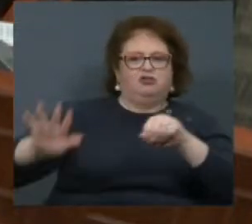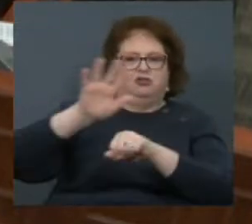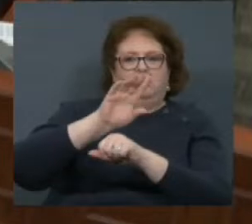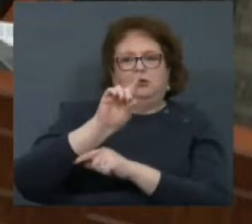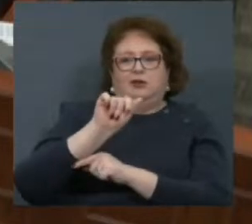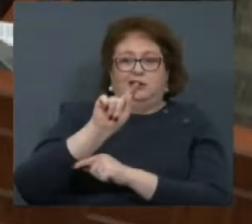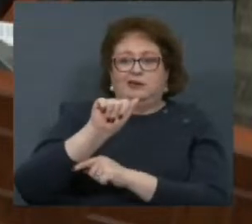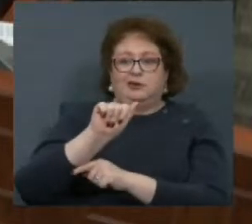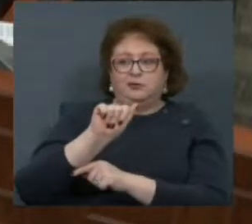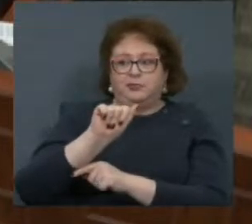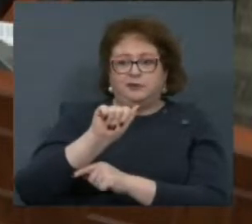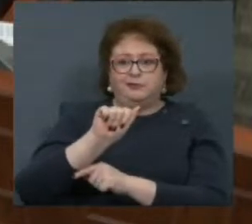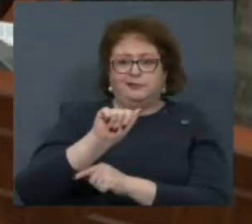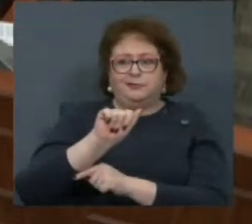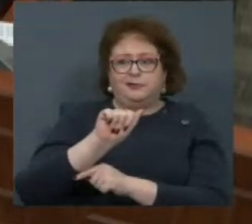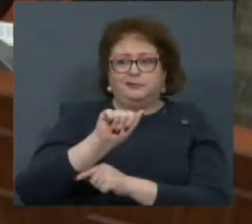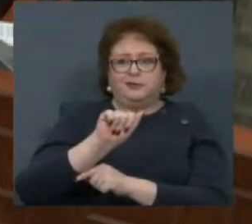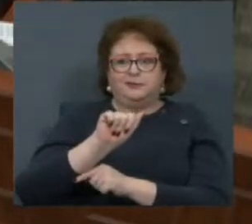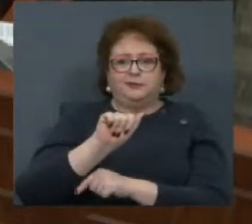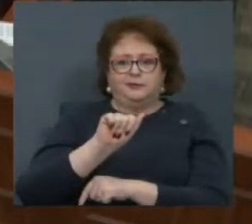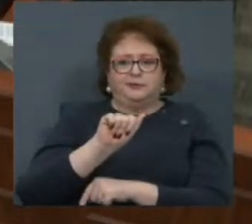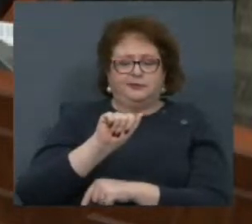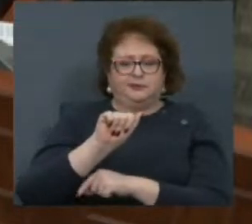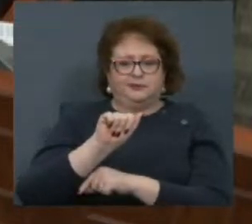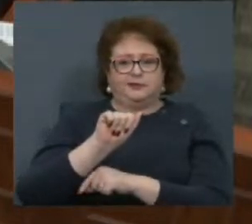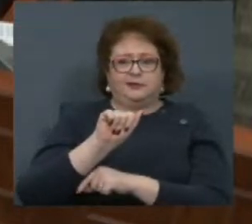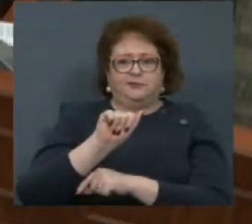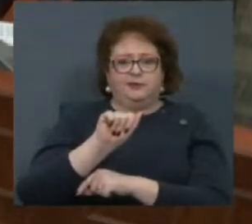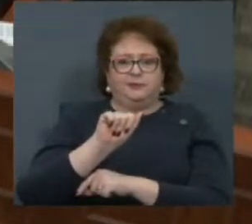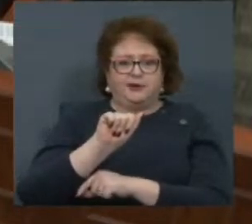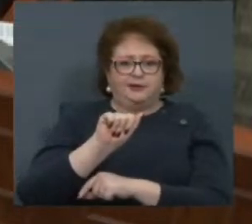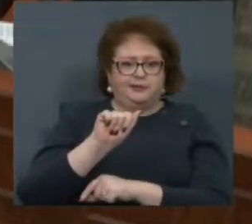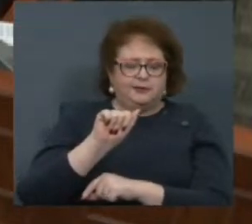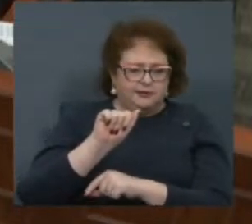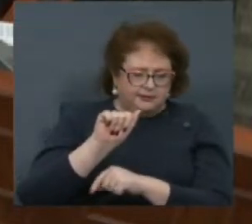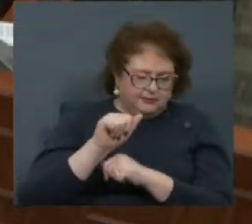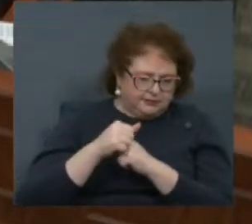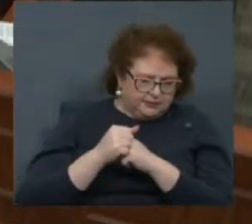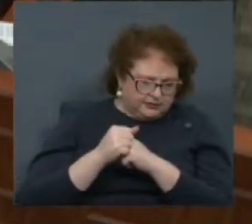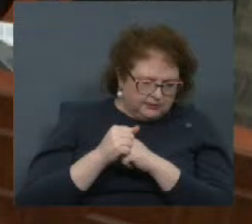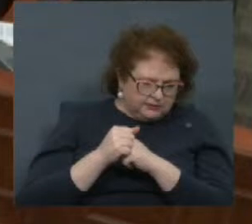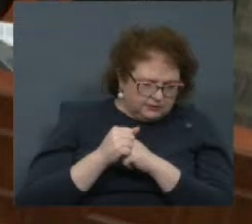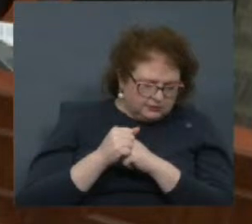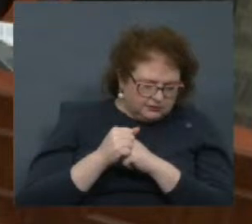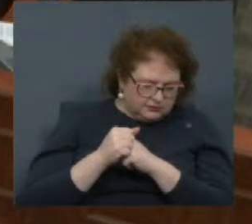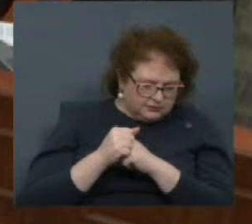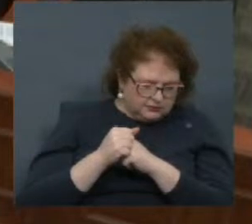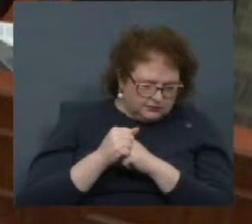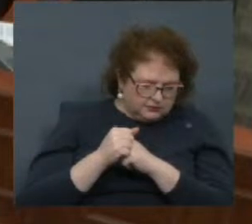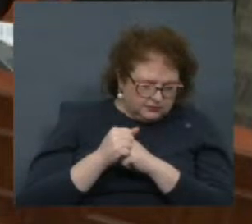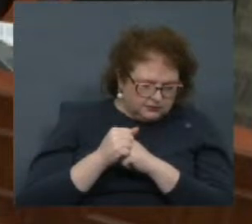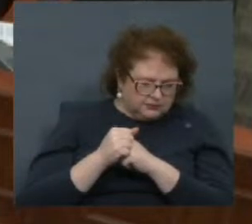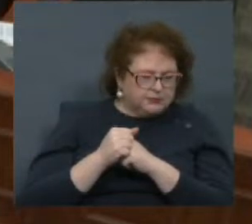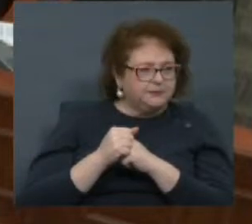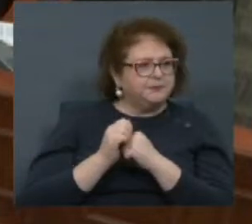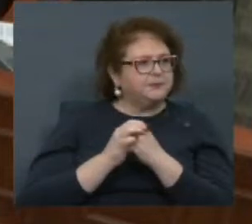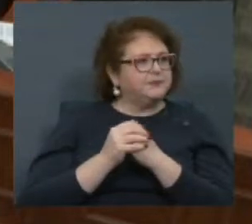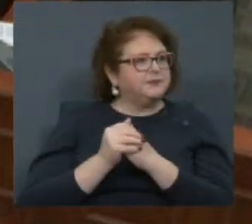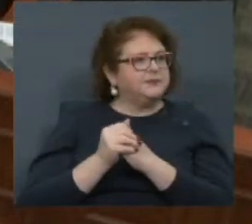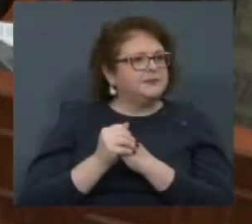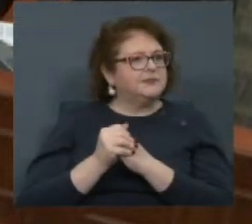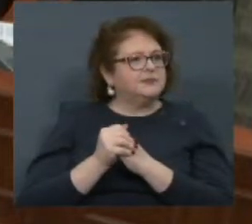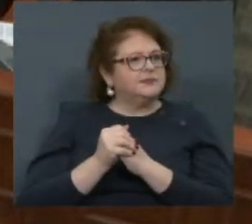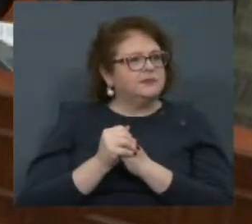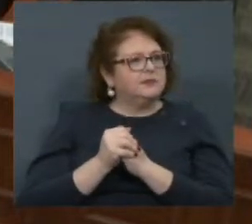says 68% of the city supported a ceasefire in Gaza, right? And we know that during